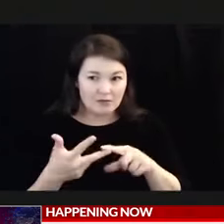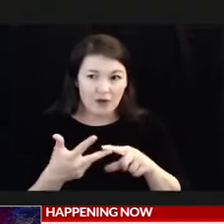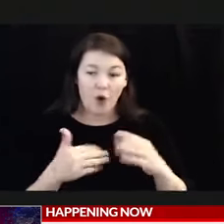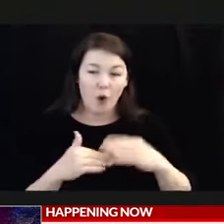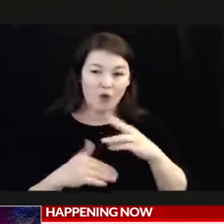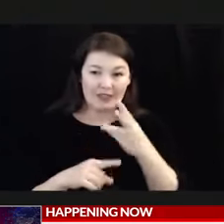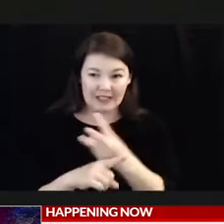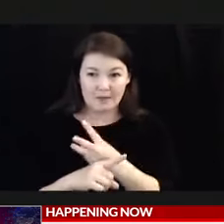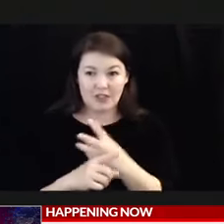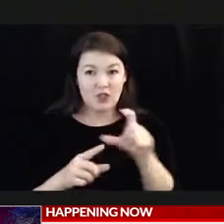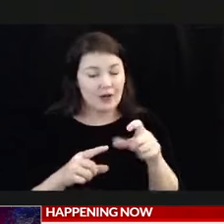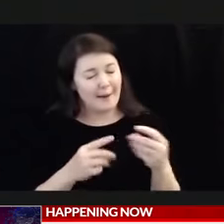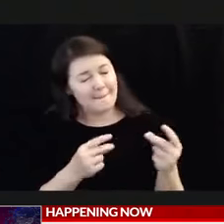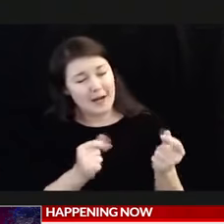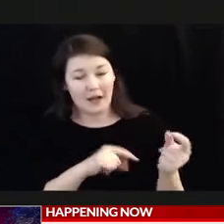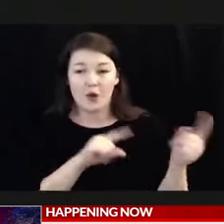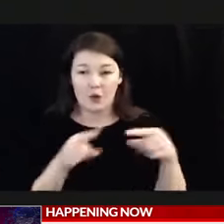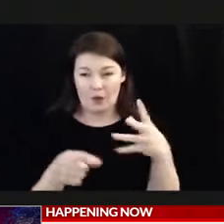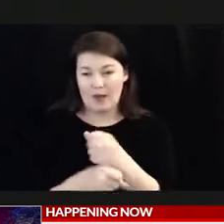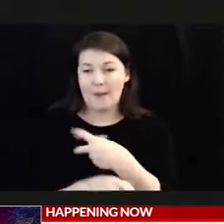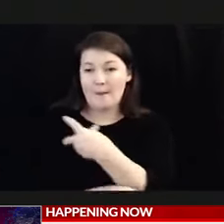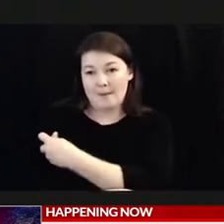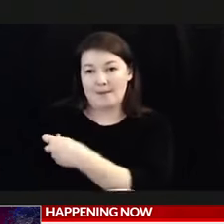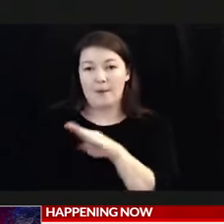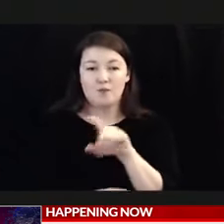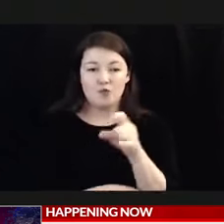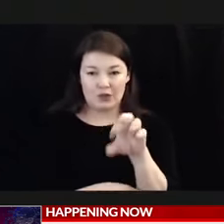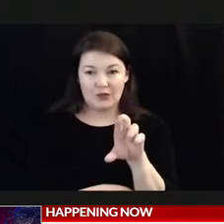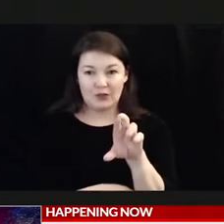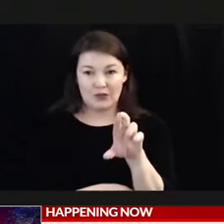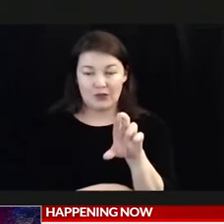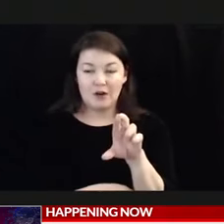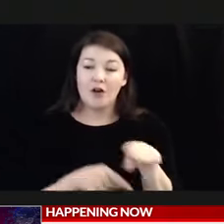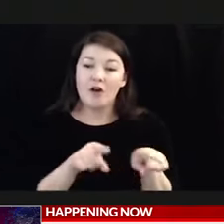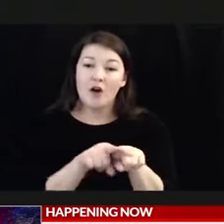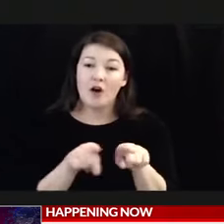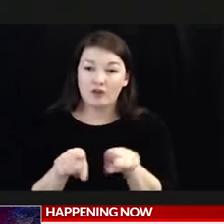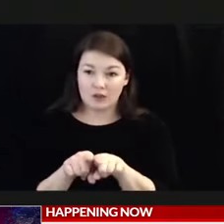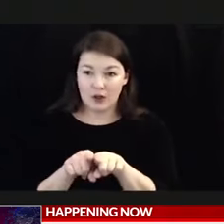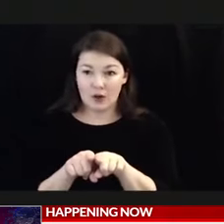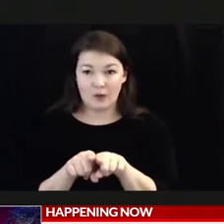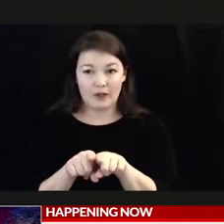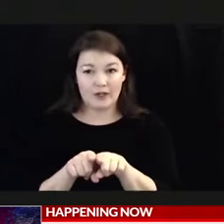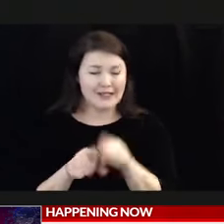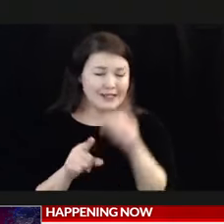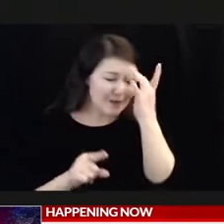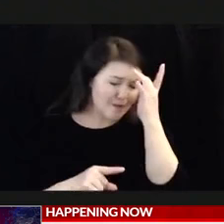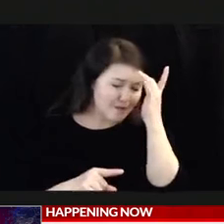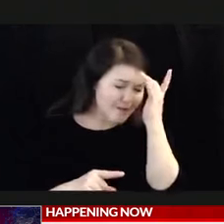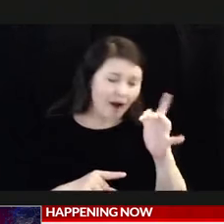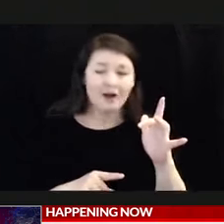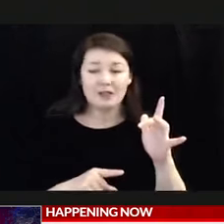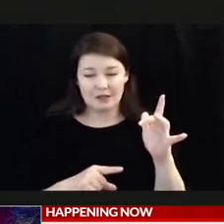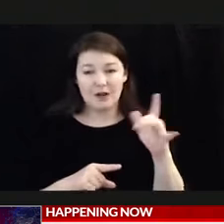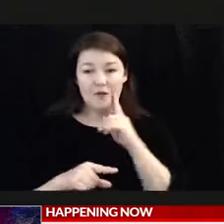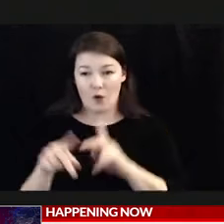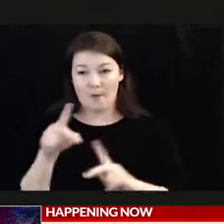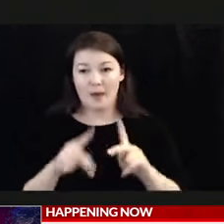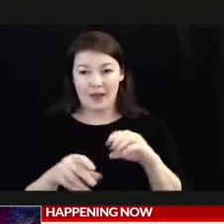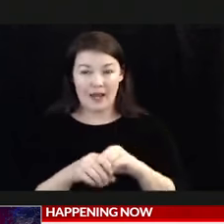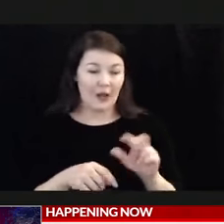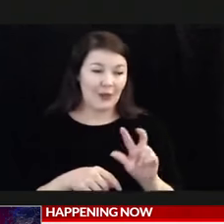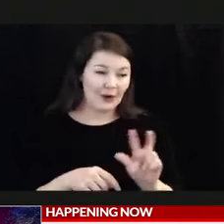should immediately get boosted to protect themselves. And it is also a very smart thing to do for people in their